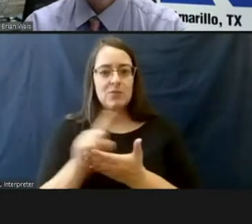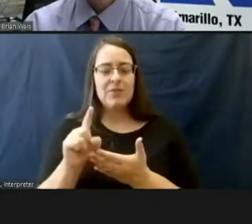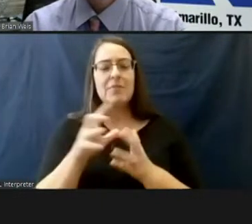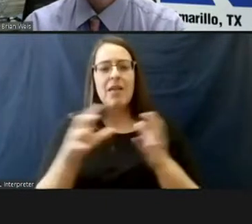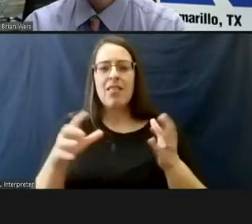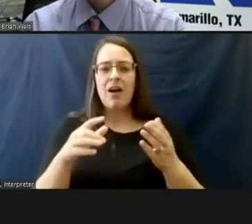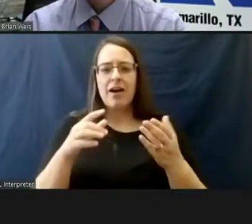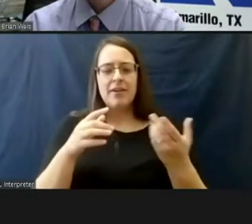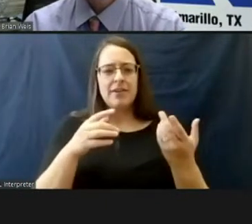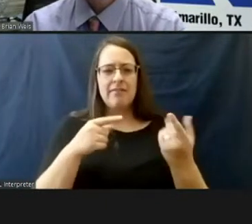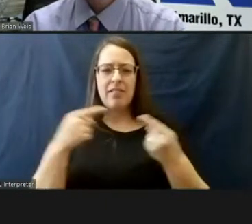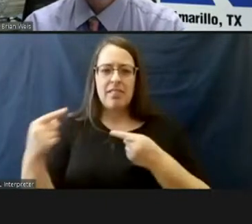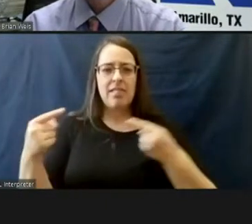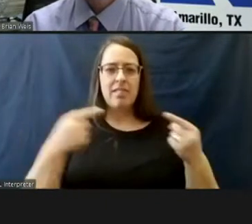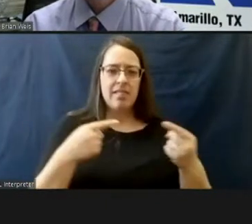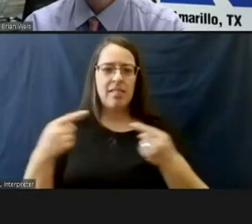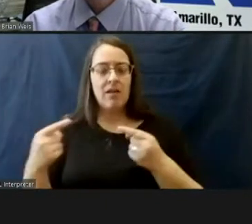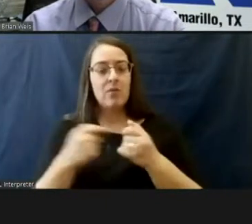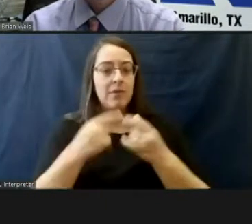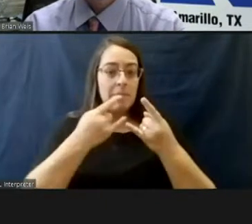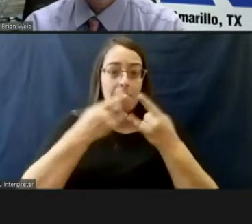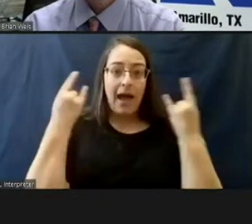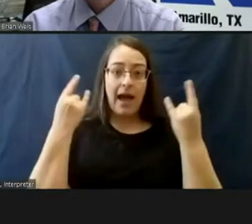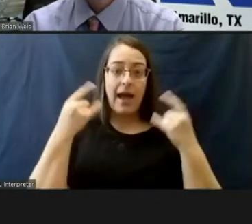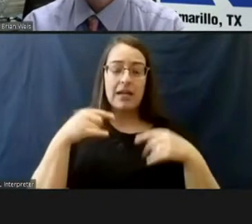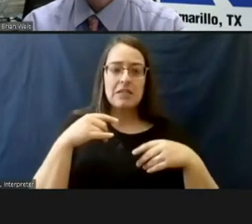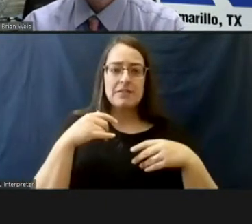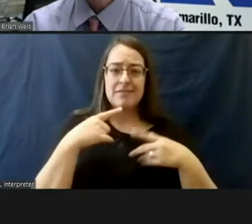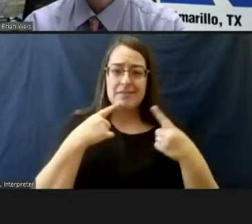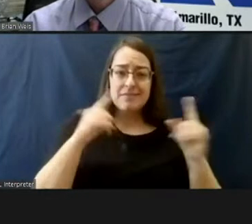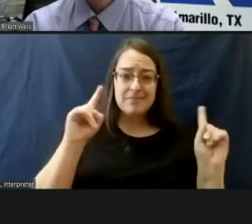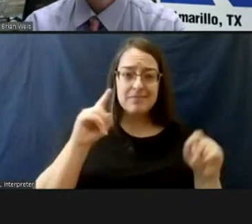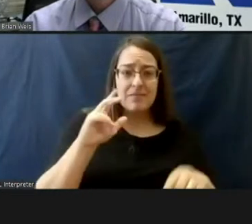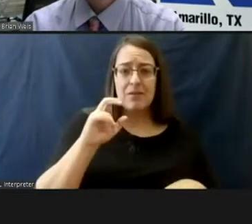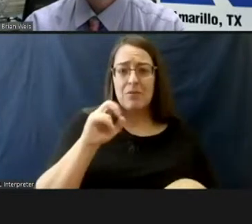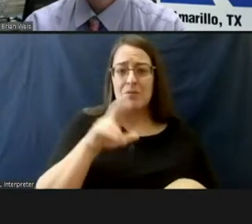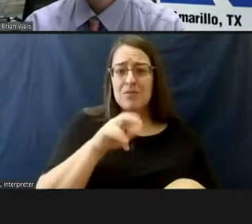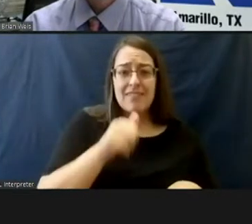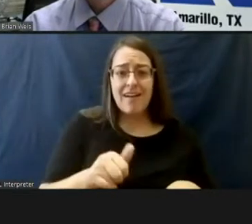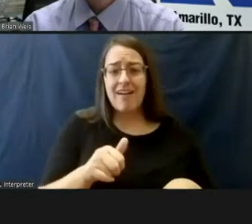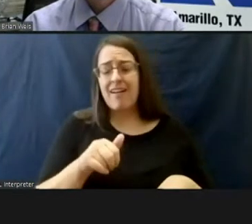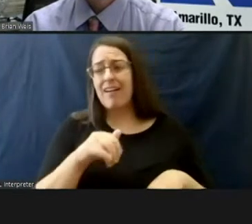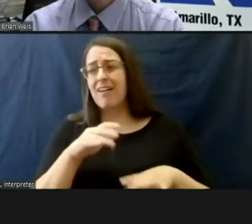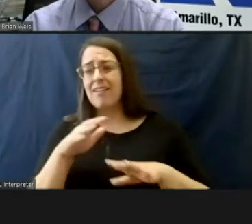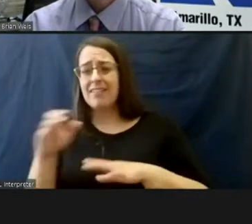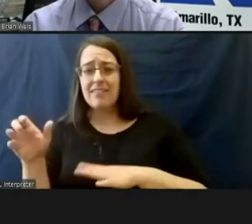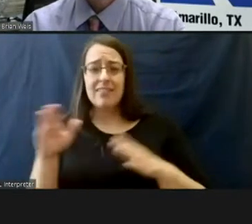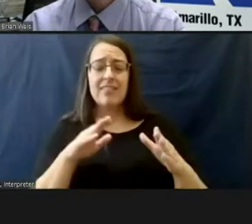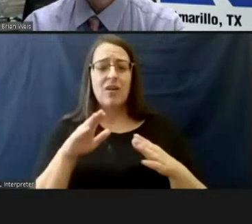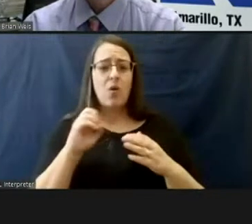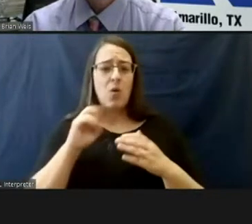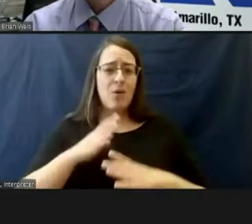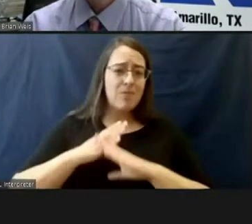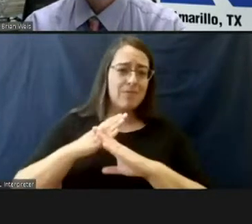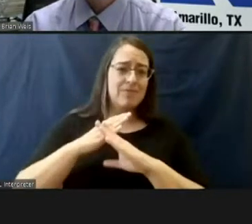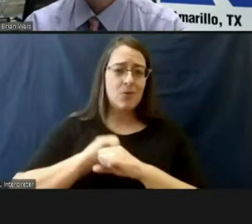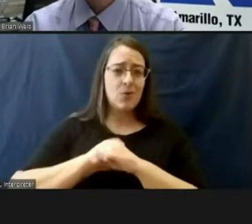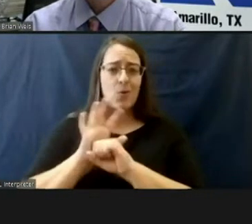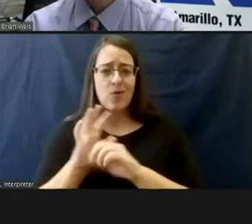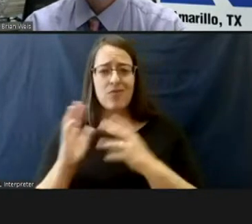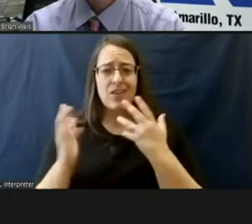masking in terms of whether it's even effective in terms of preventing respiratory illness or COVID-19. There's a large study